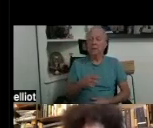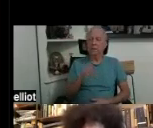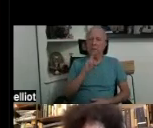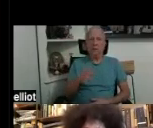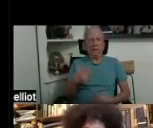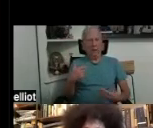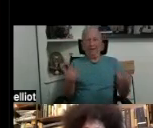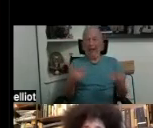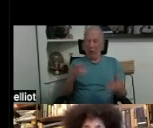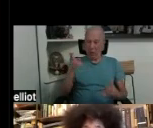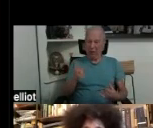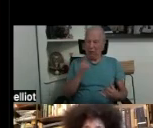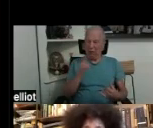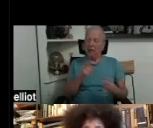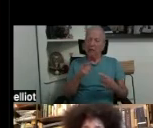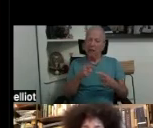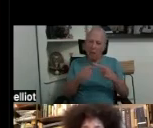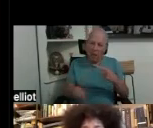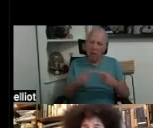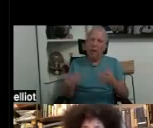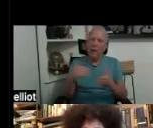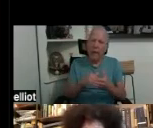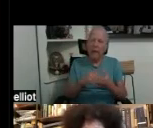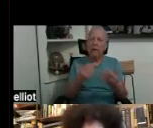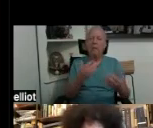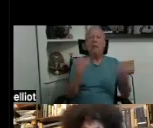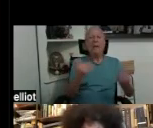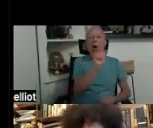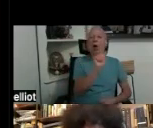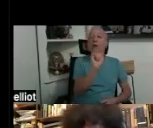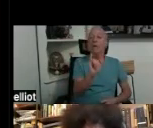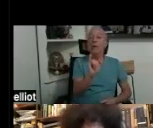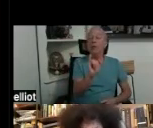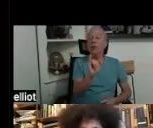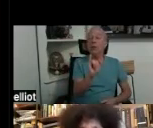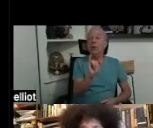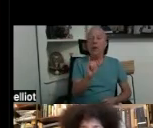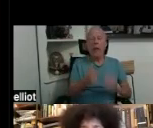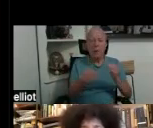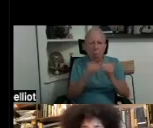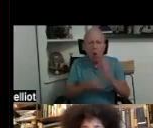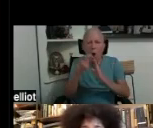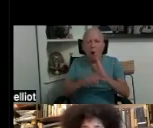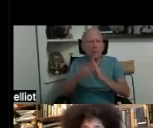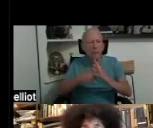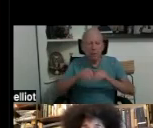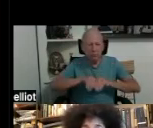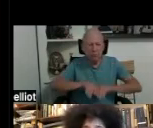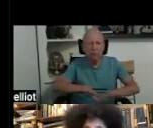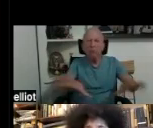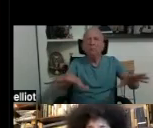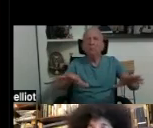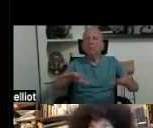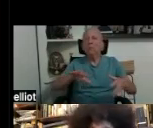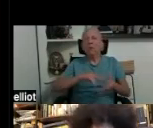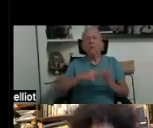itself as artificial intelligence has entered the scene via automation. But we don't just have